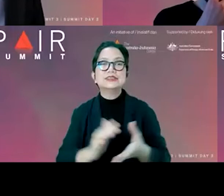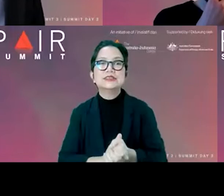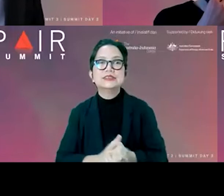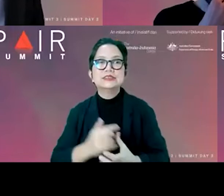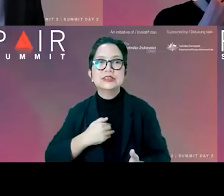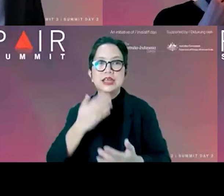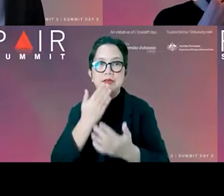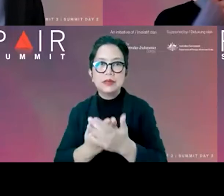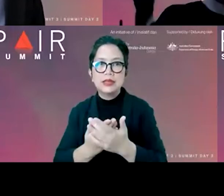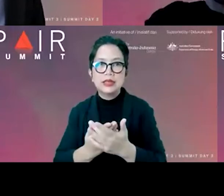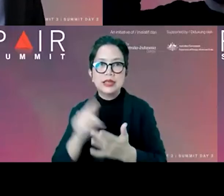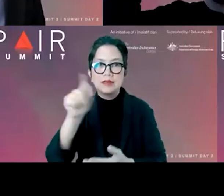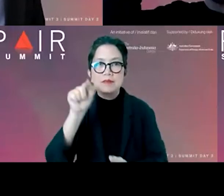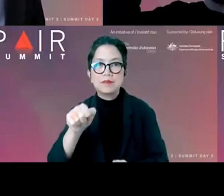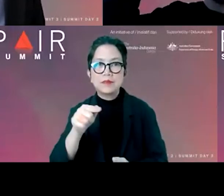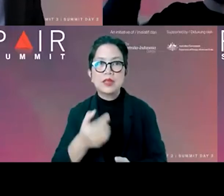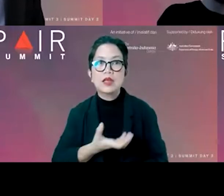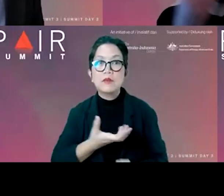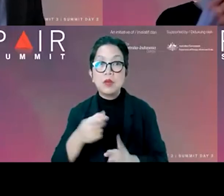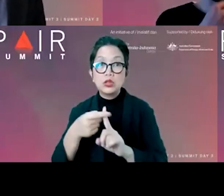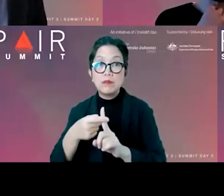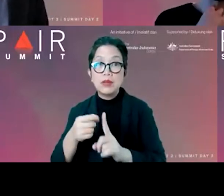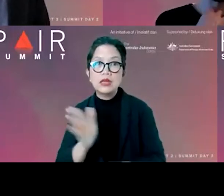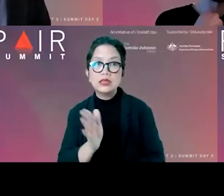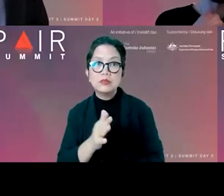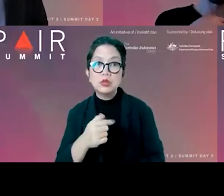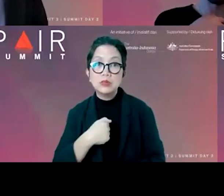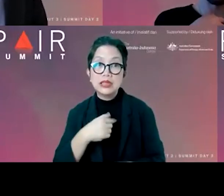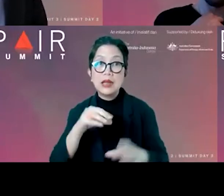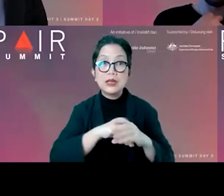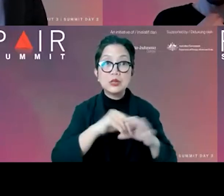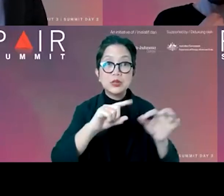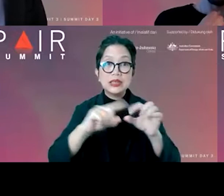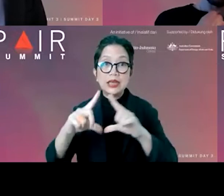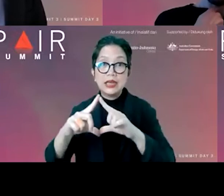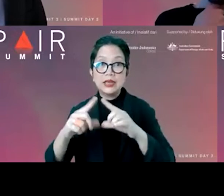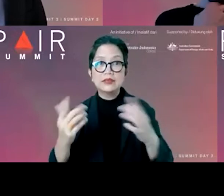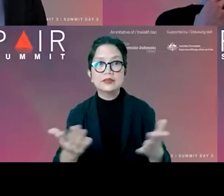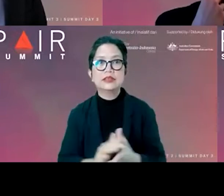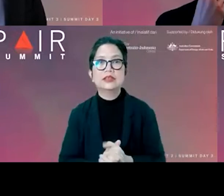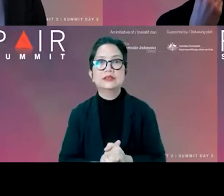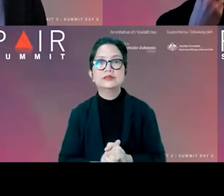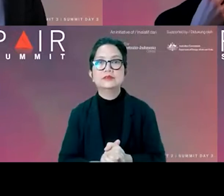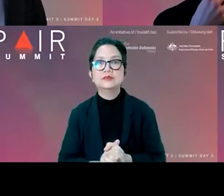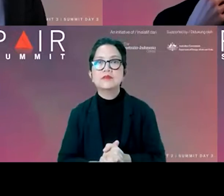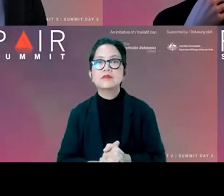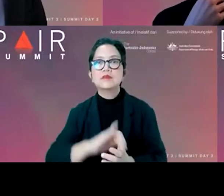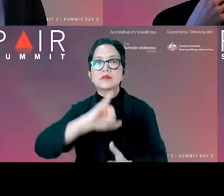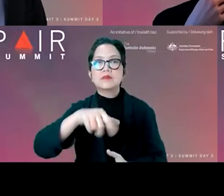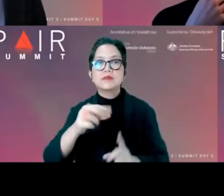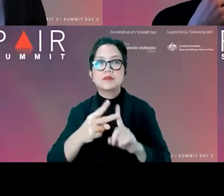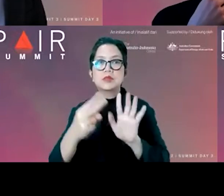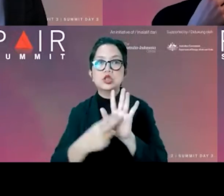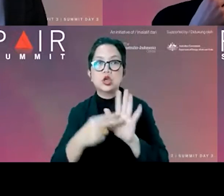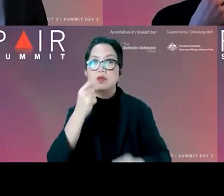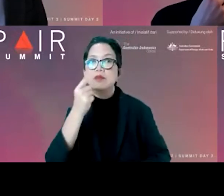that? I think modelling is a really important part to, obviously, there's no rule book for a pandemic